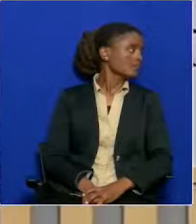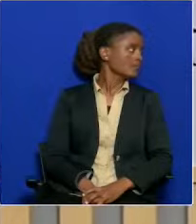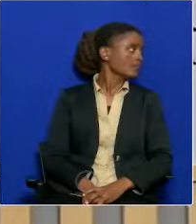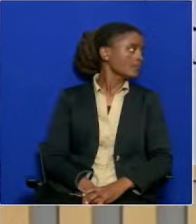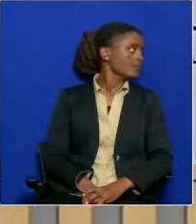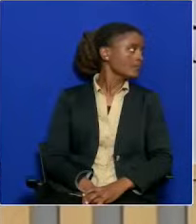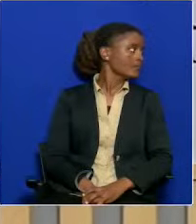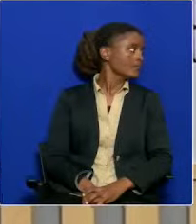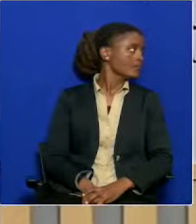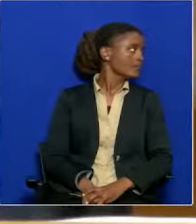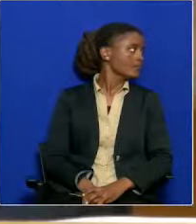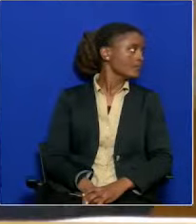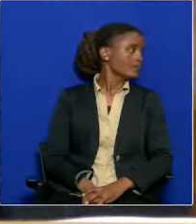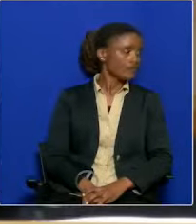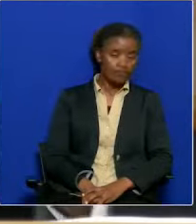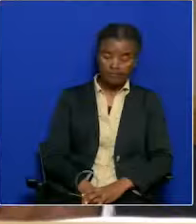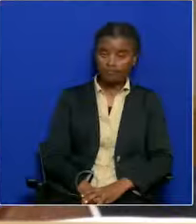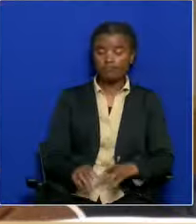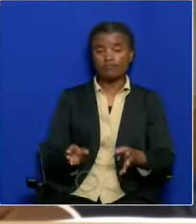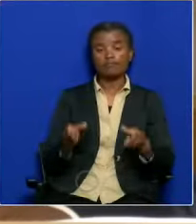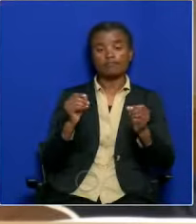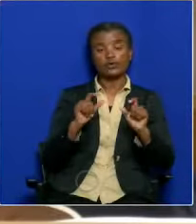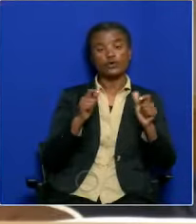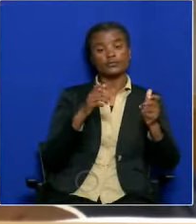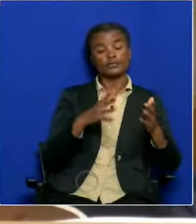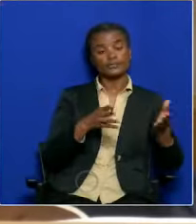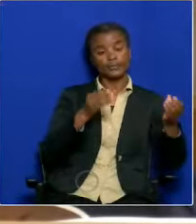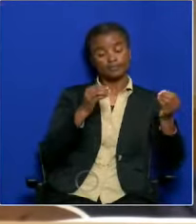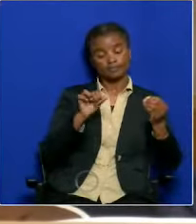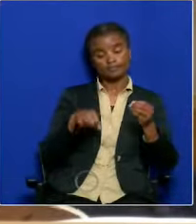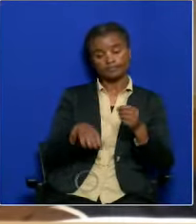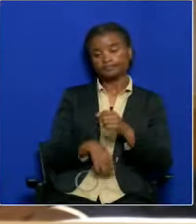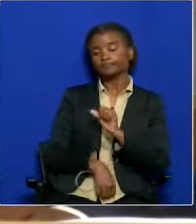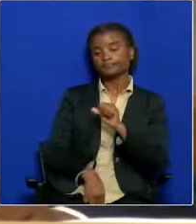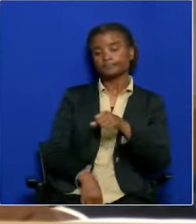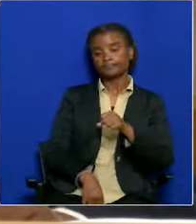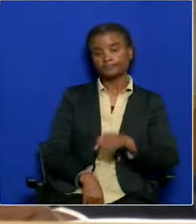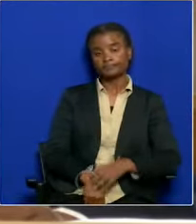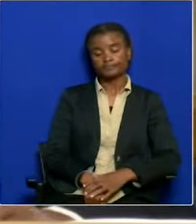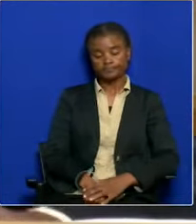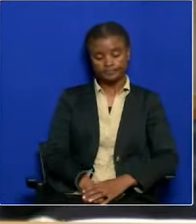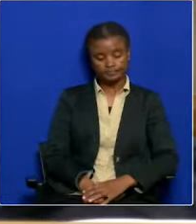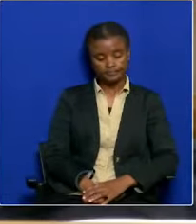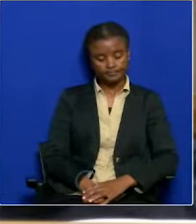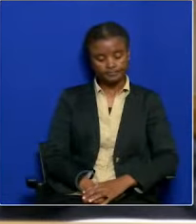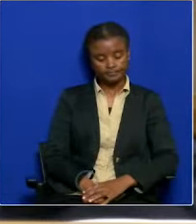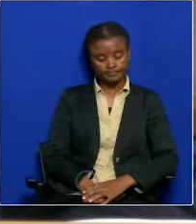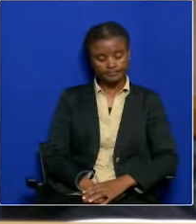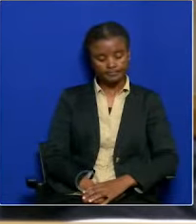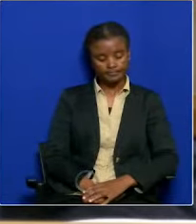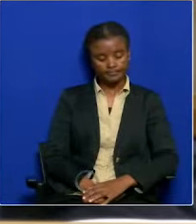I'm there, Commissioner. Yes. So I took you to just below the header.